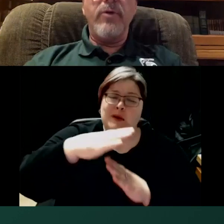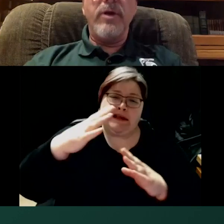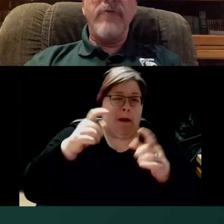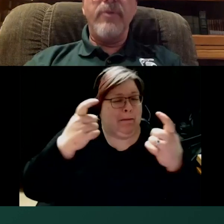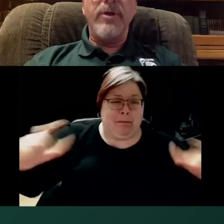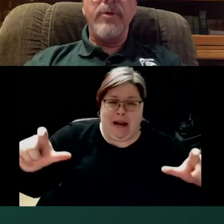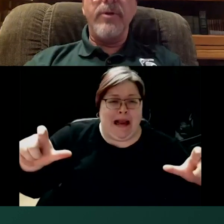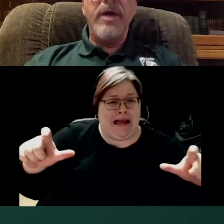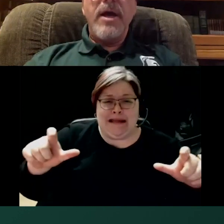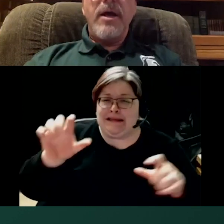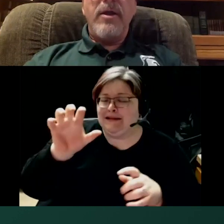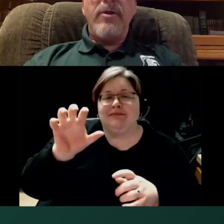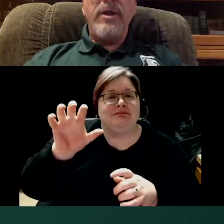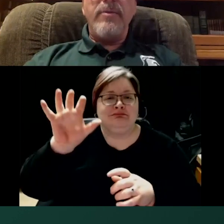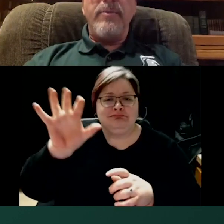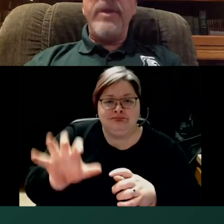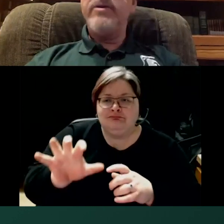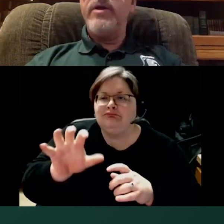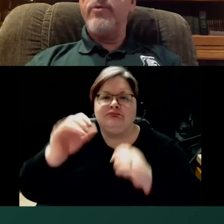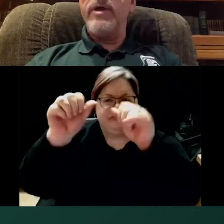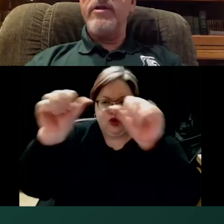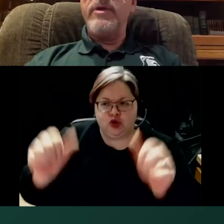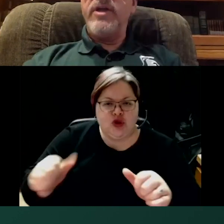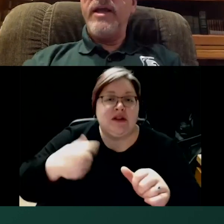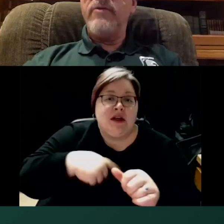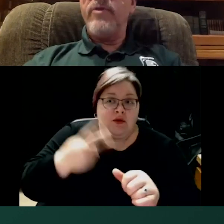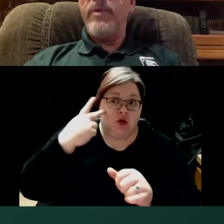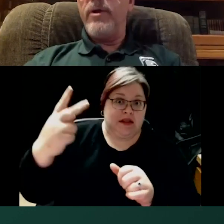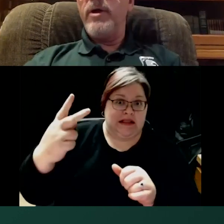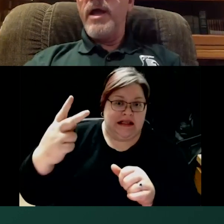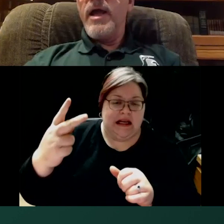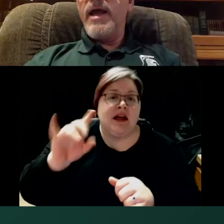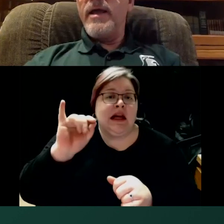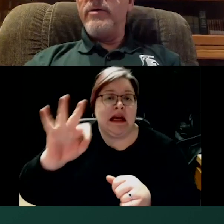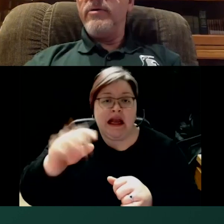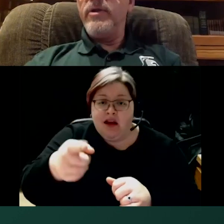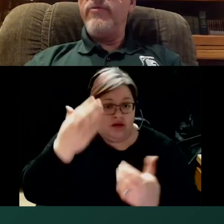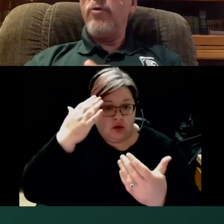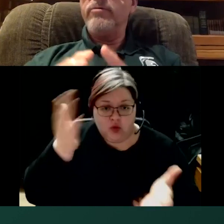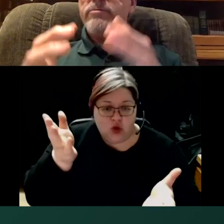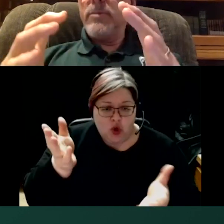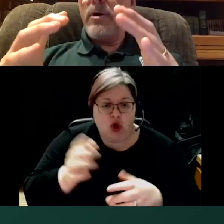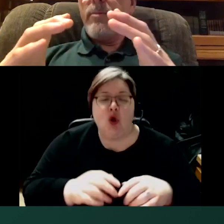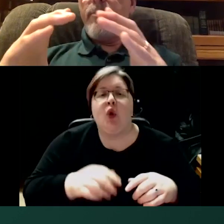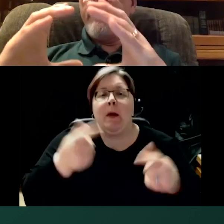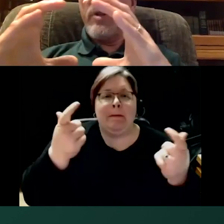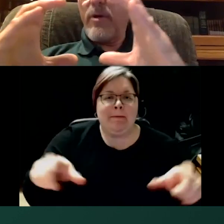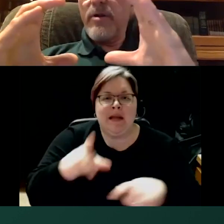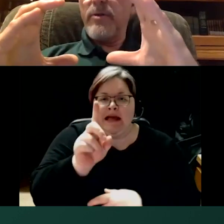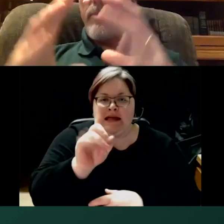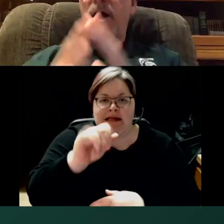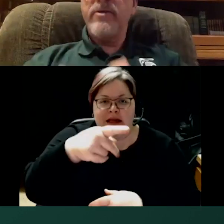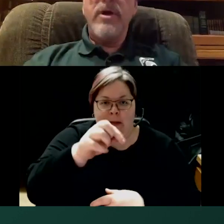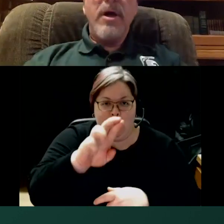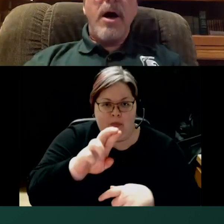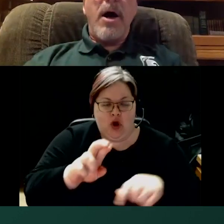of you who are not familiar with it, the Big Dipper is the tail of the bear, and the four stars